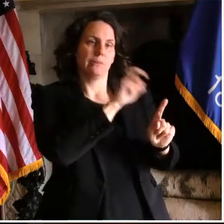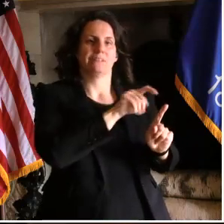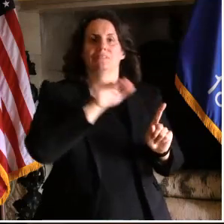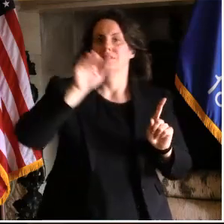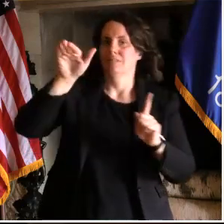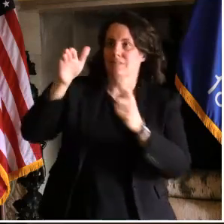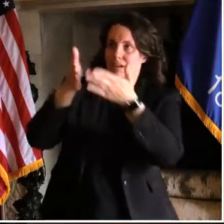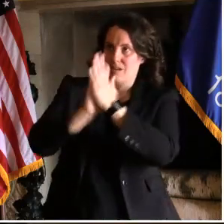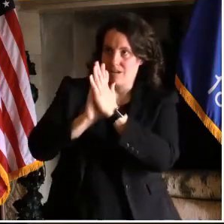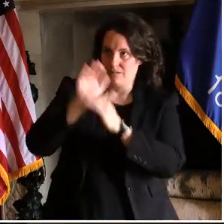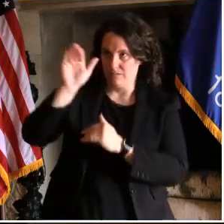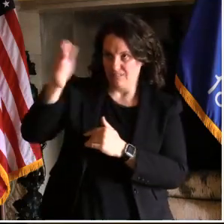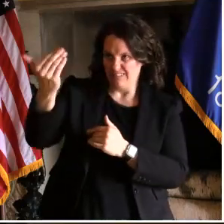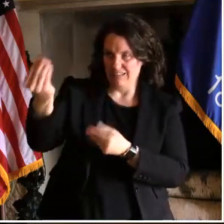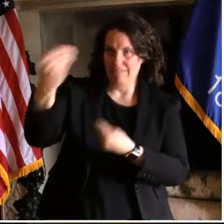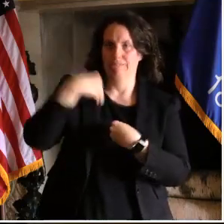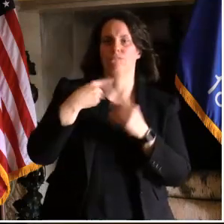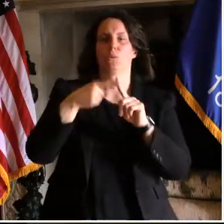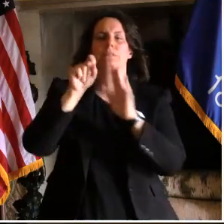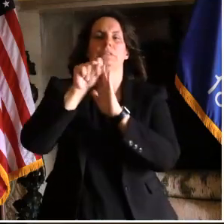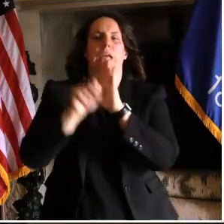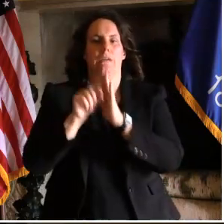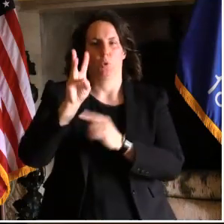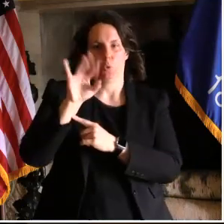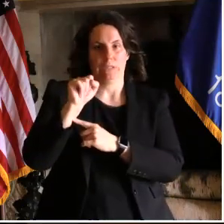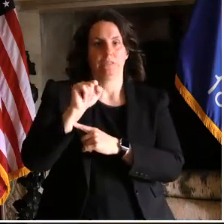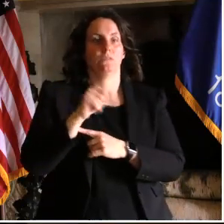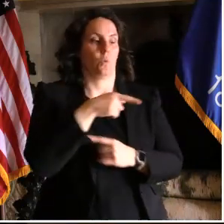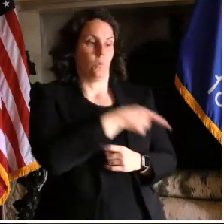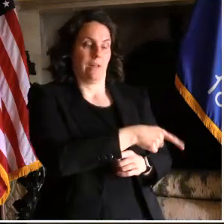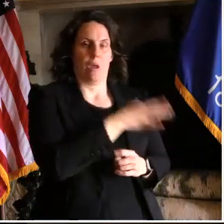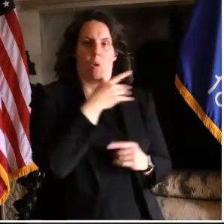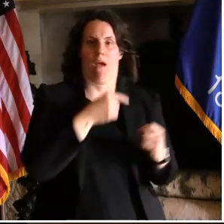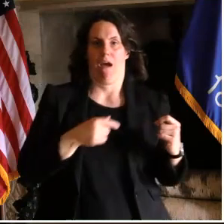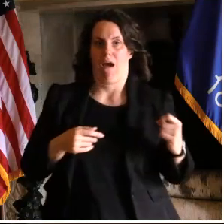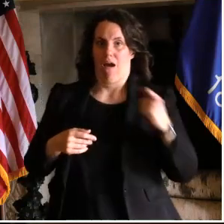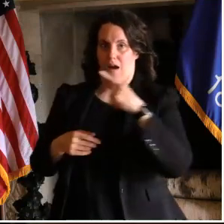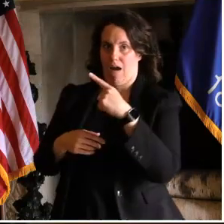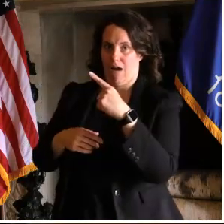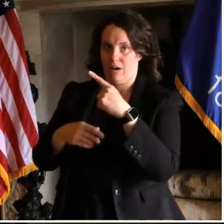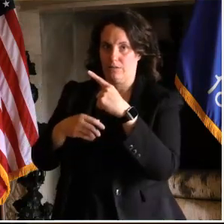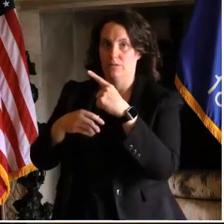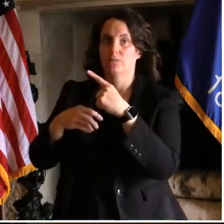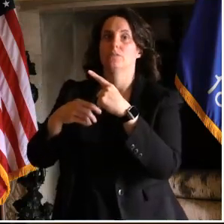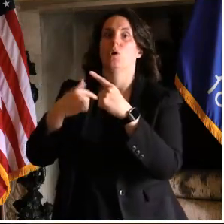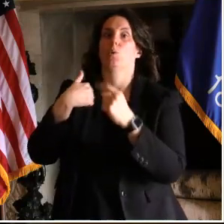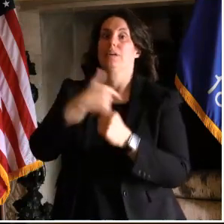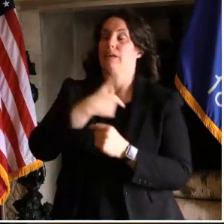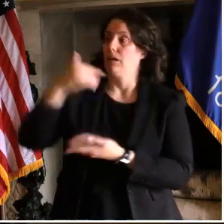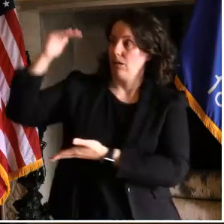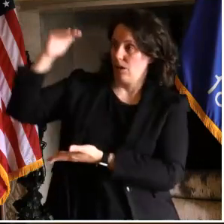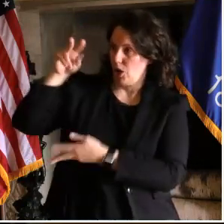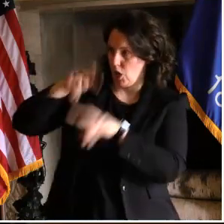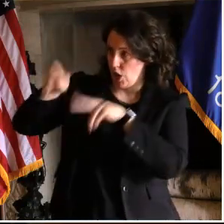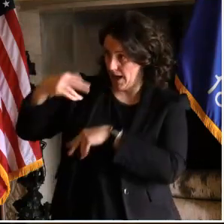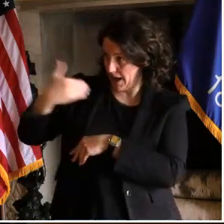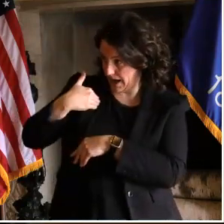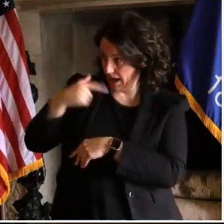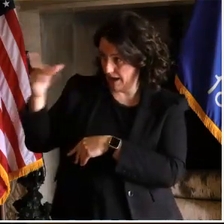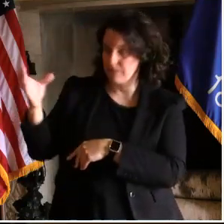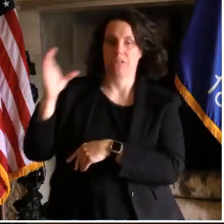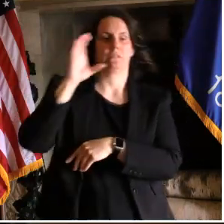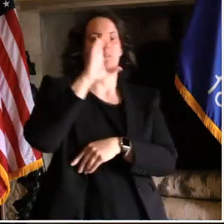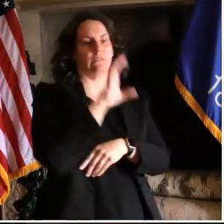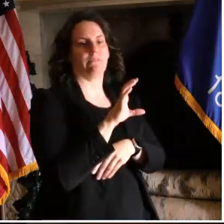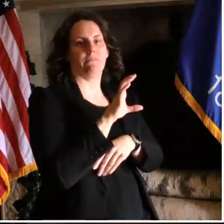at the local level put in their requests, and then when we receive Strategic National Stockpile assets of PPE, then we